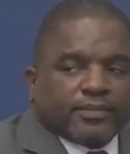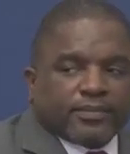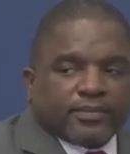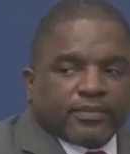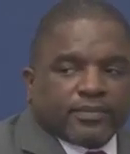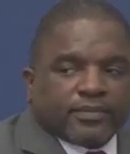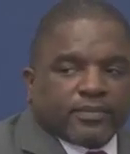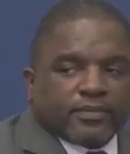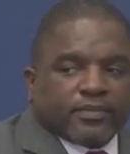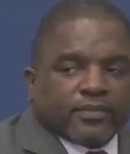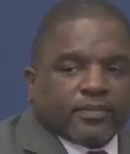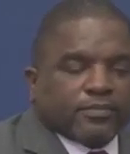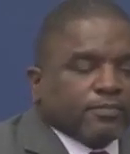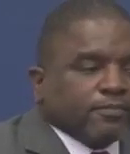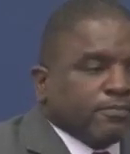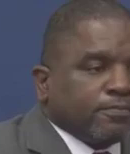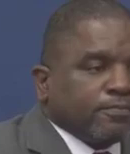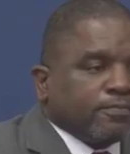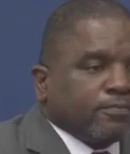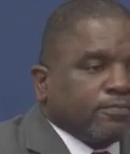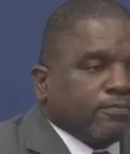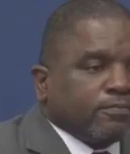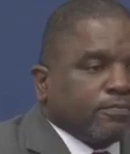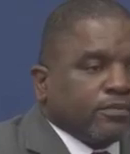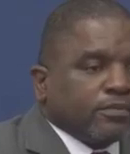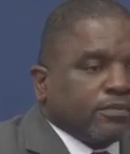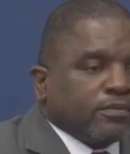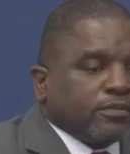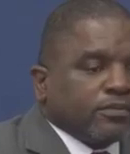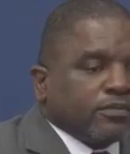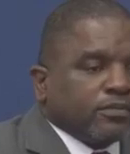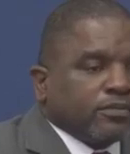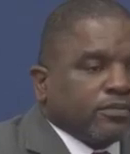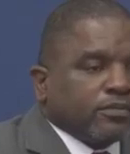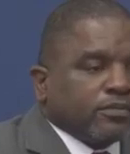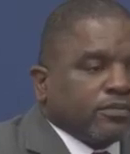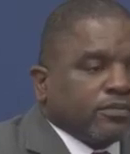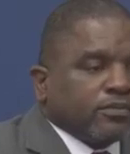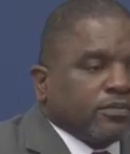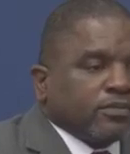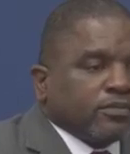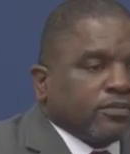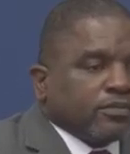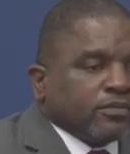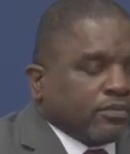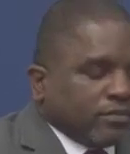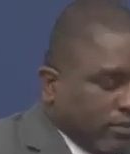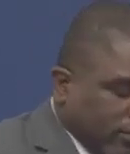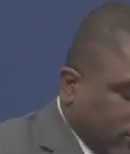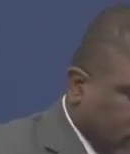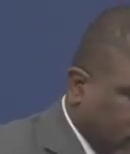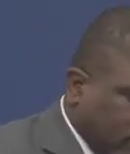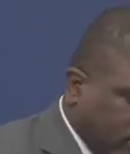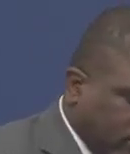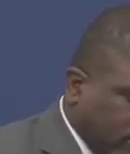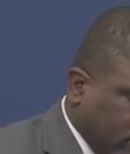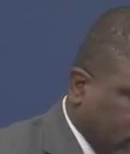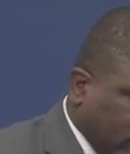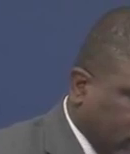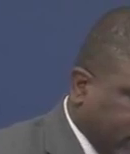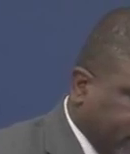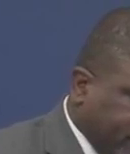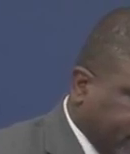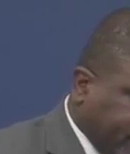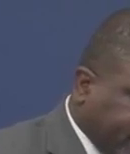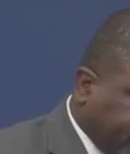and Mr. Hayden Spencer, he and his division are tasked with the responsibility of ensuring that we